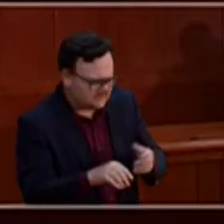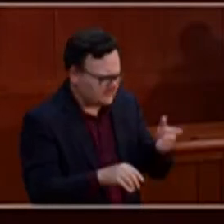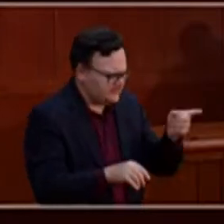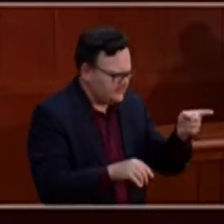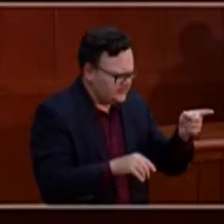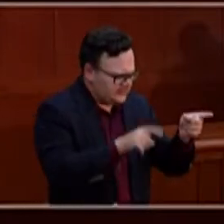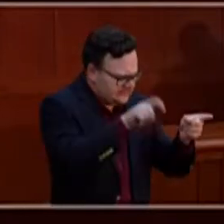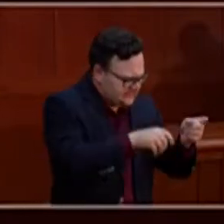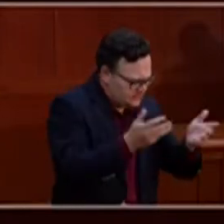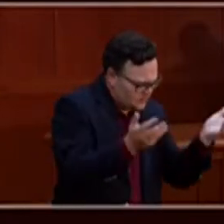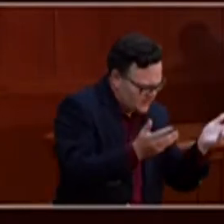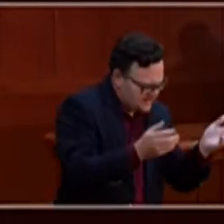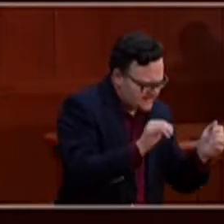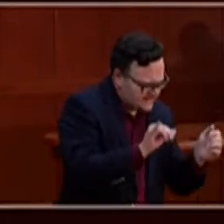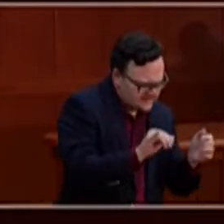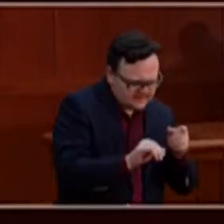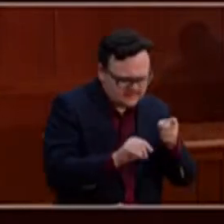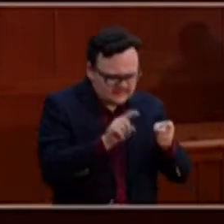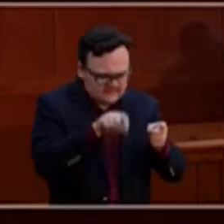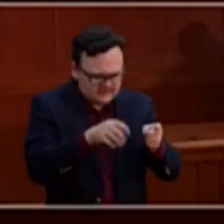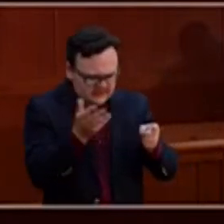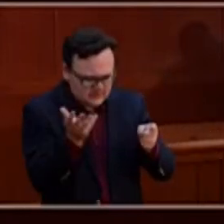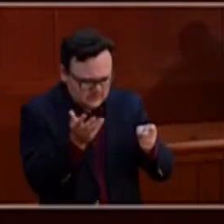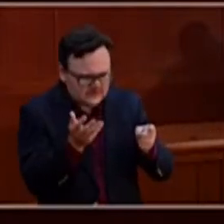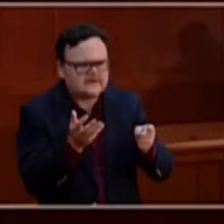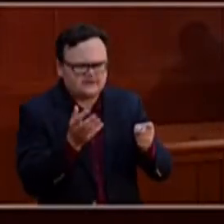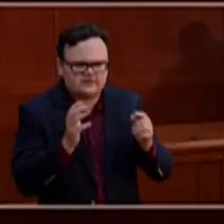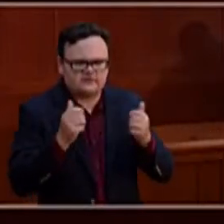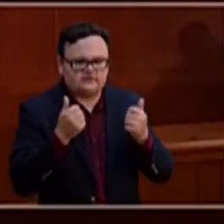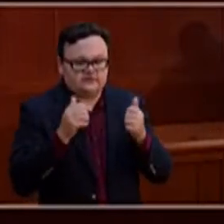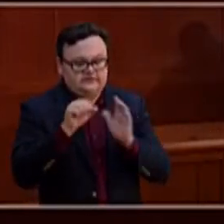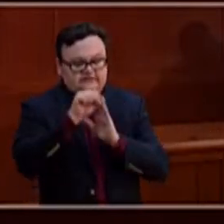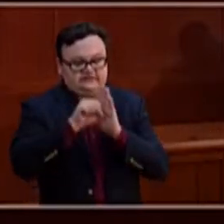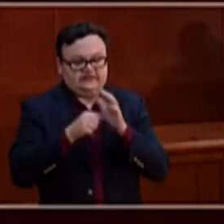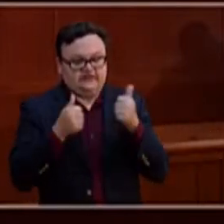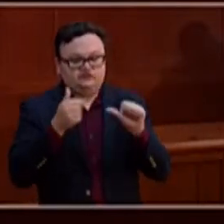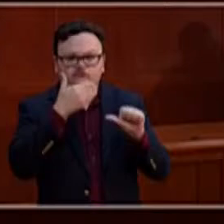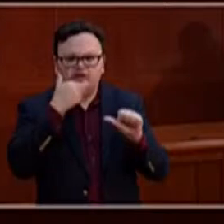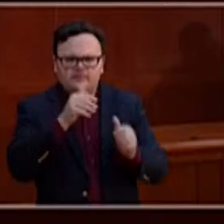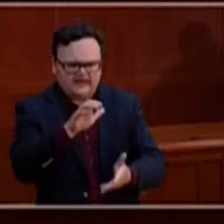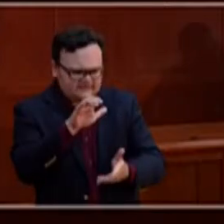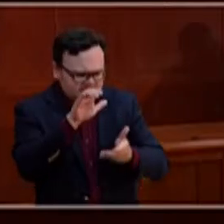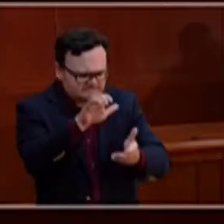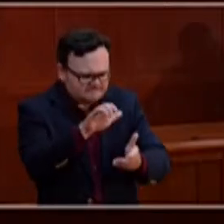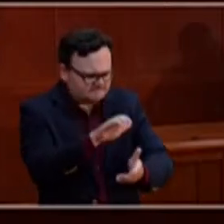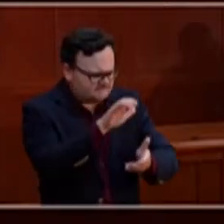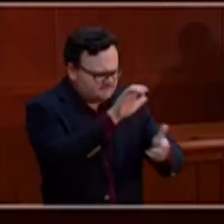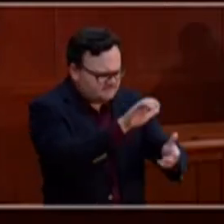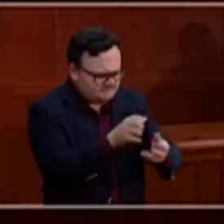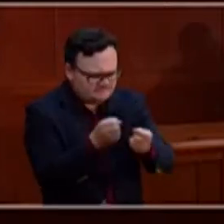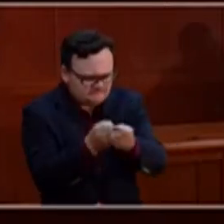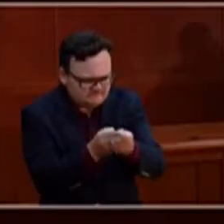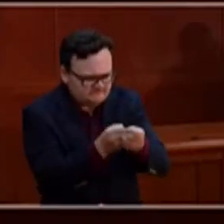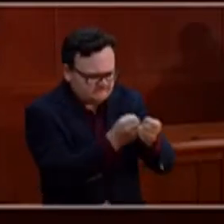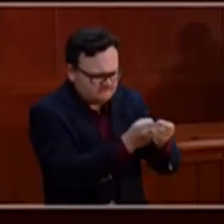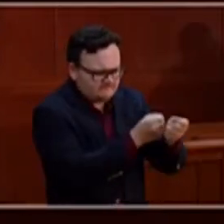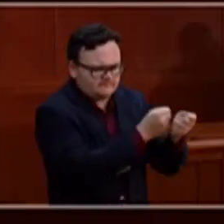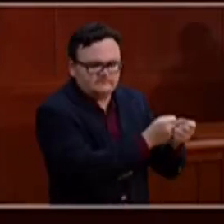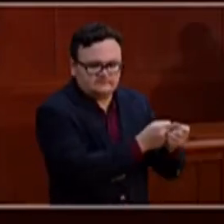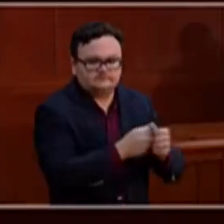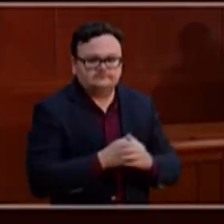ability to meet the demand. And as the governor described, they're not only there